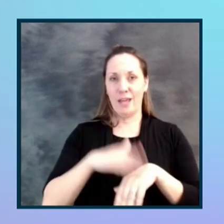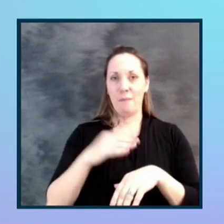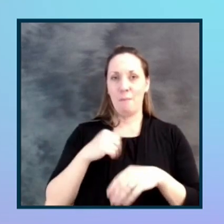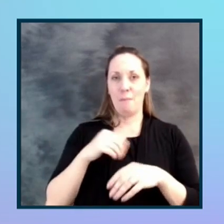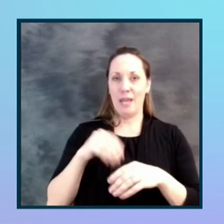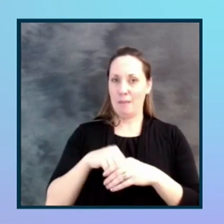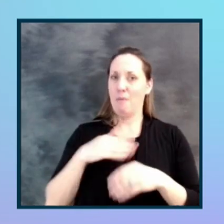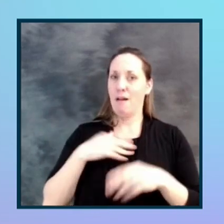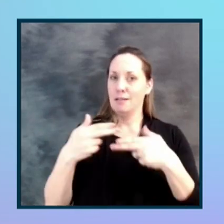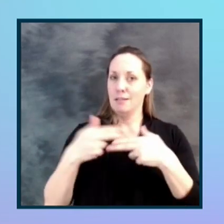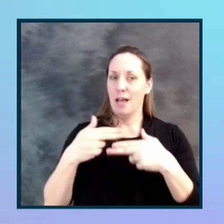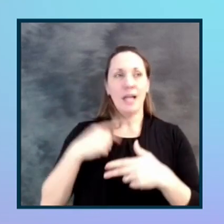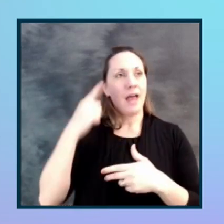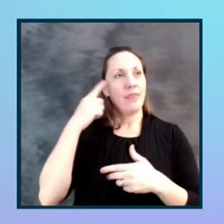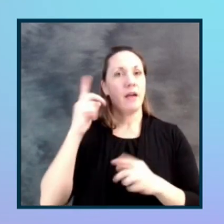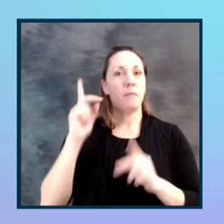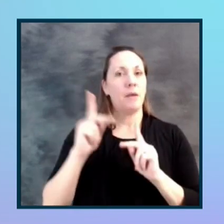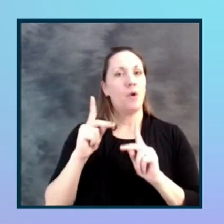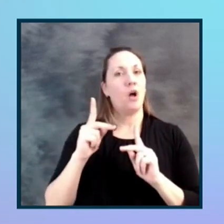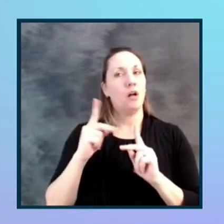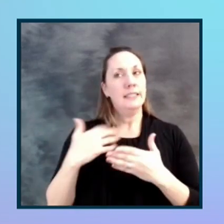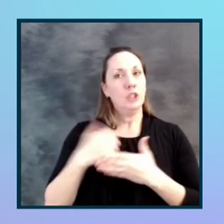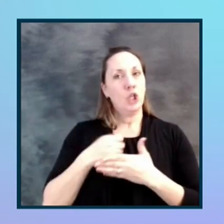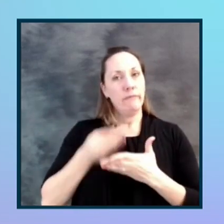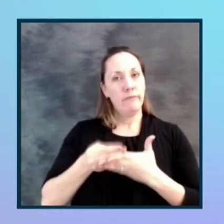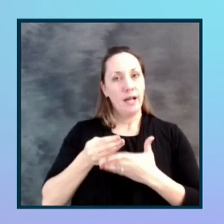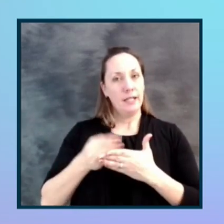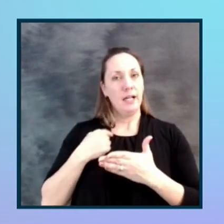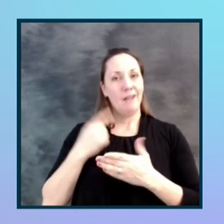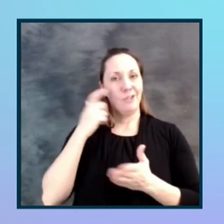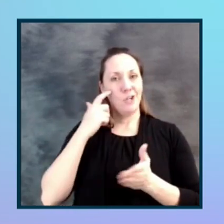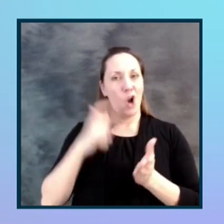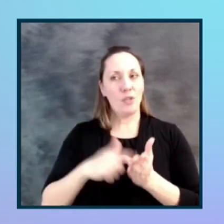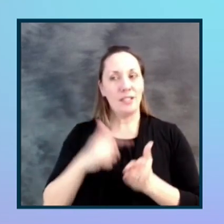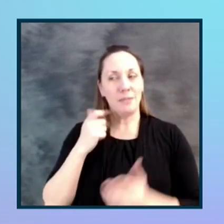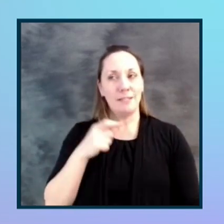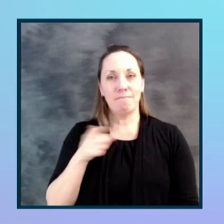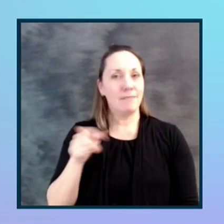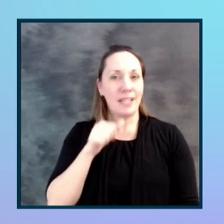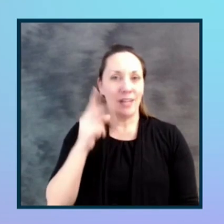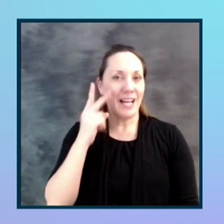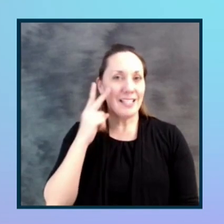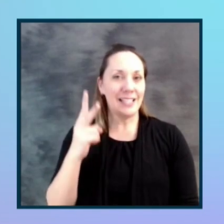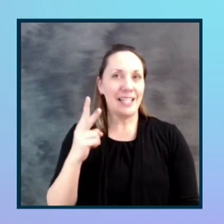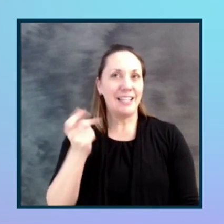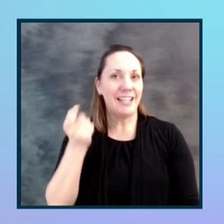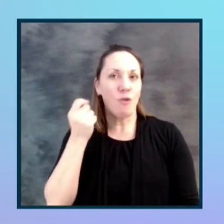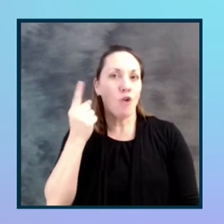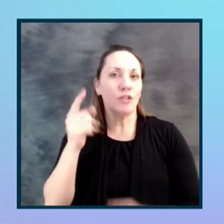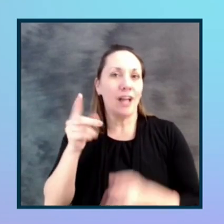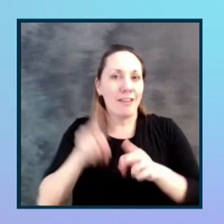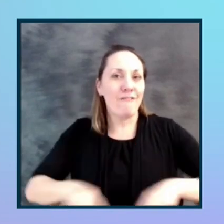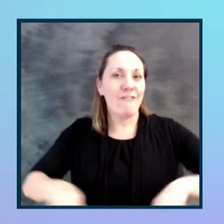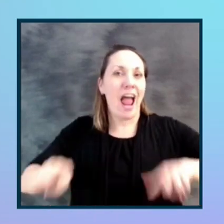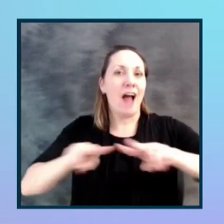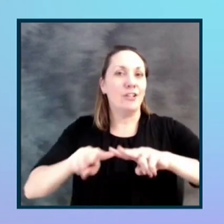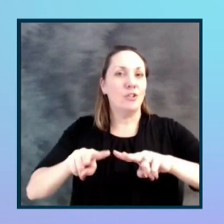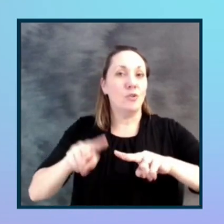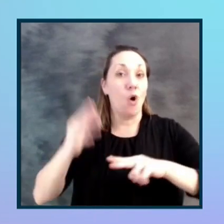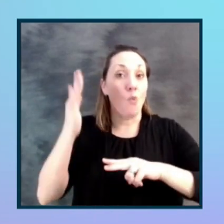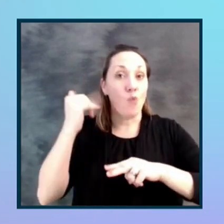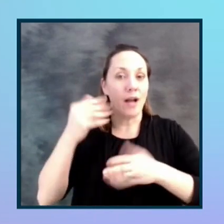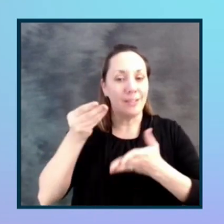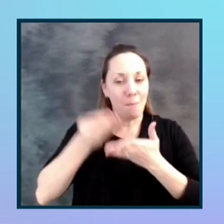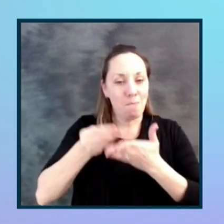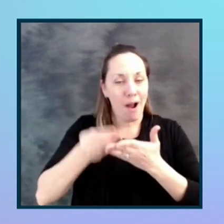funding, I have always seen it's because they haven't seen the value in it yet, because money comes when people see the value